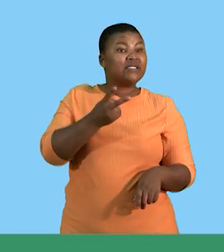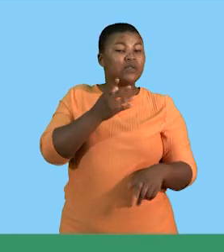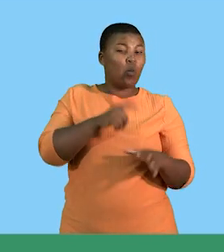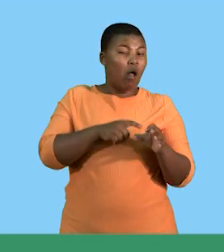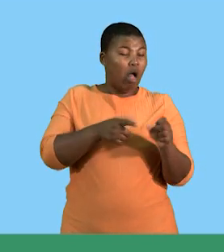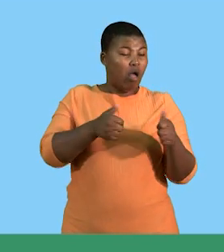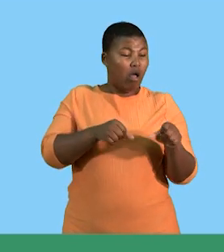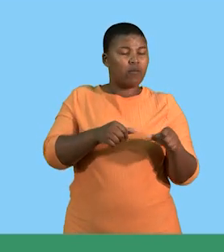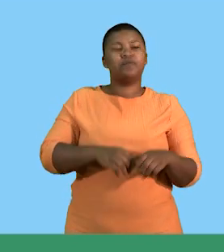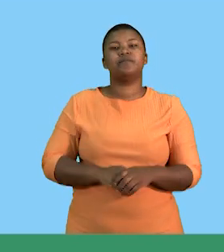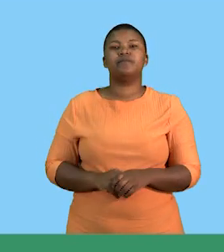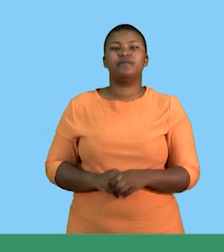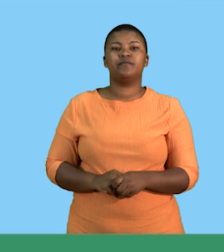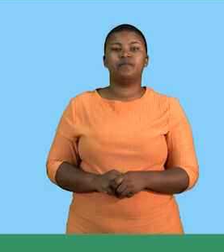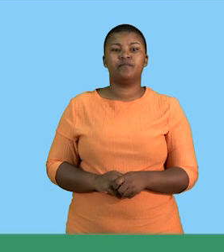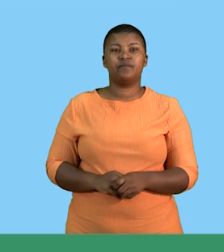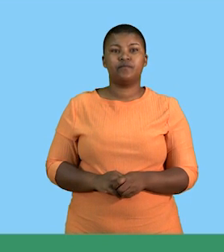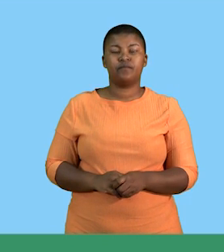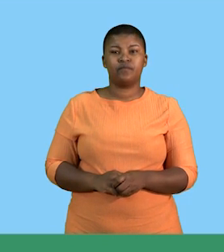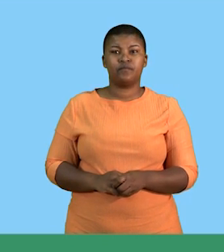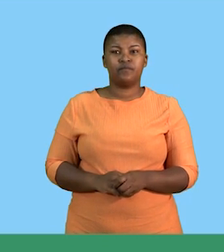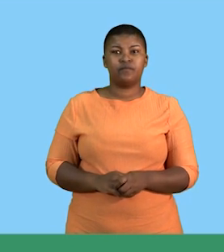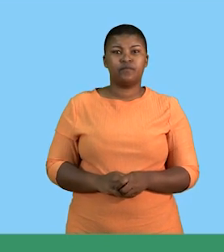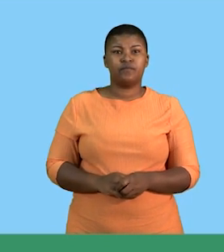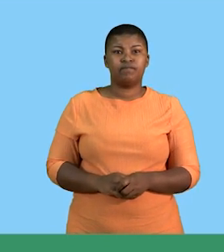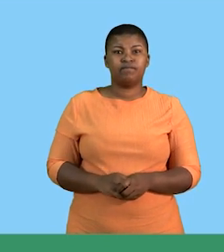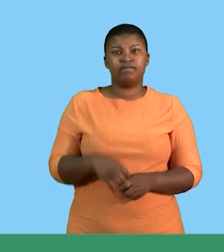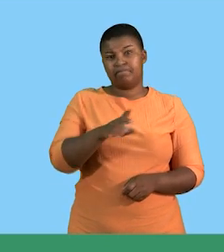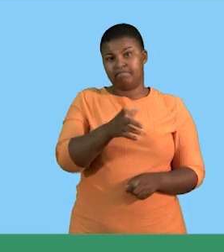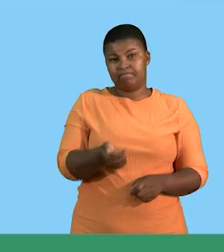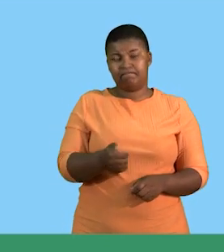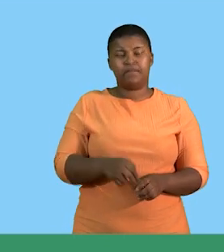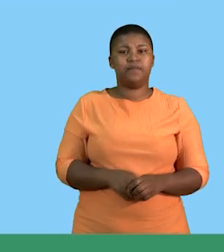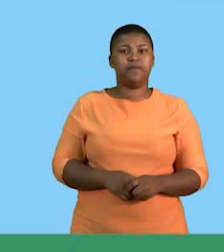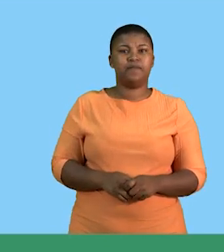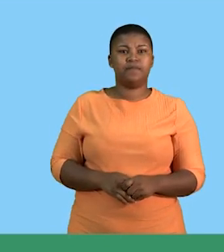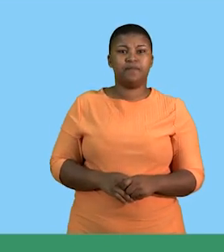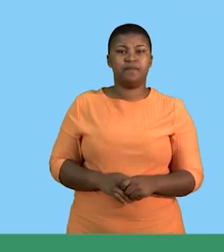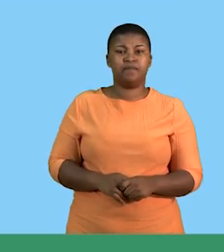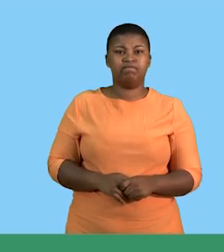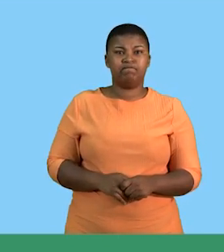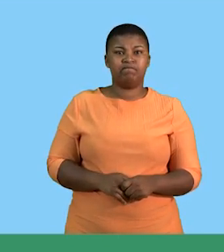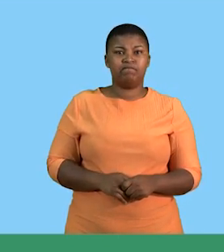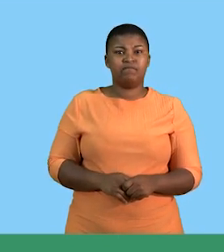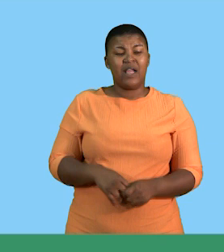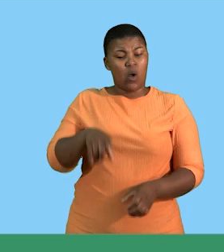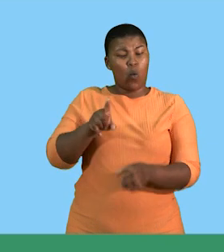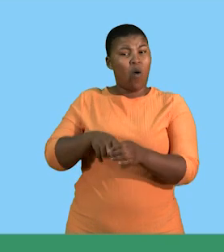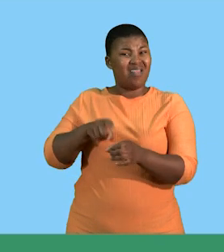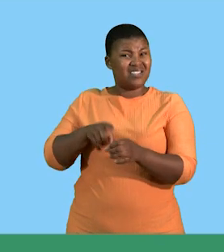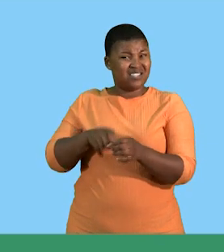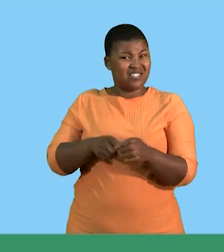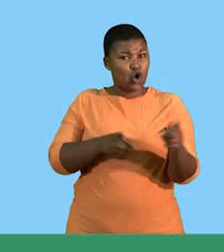to see if it is a quality product. Now, our next concept goes actually hand in hand with